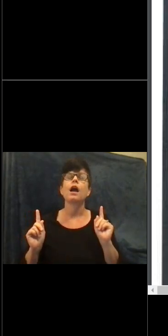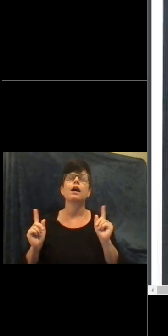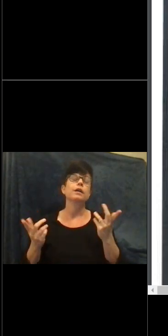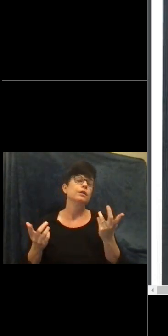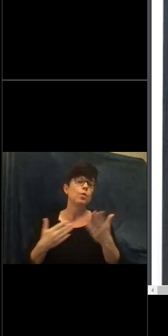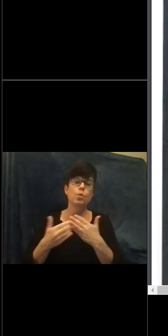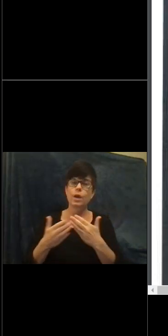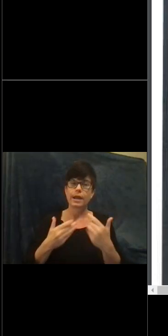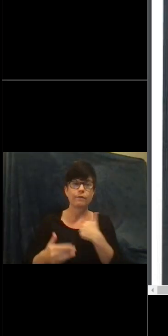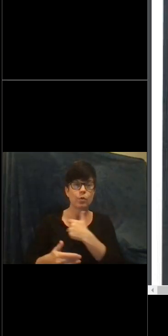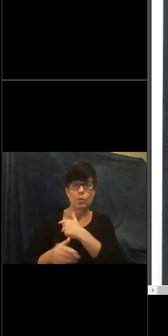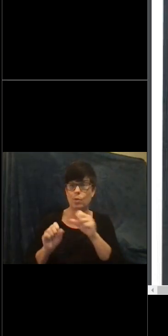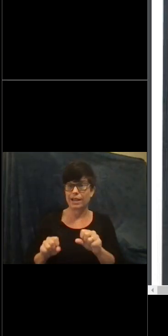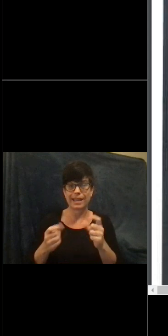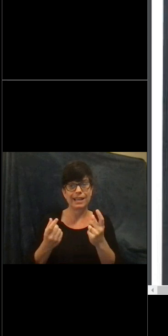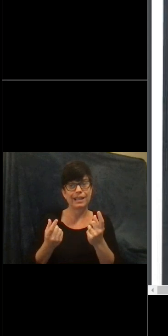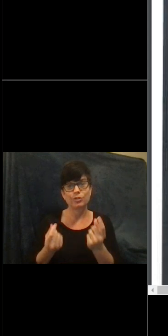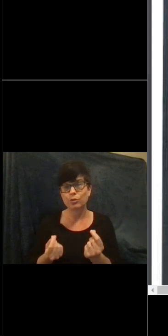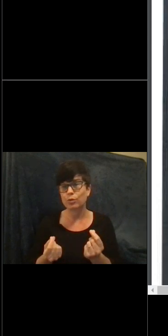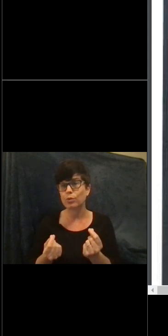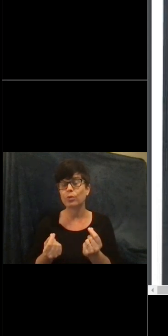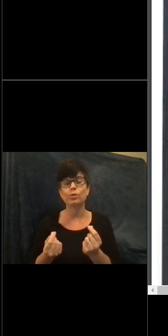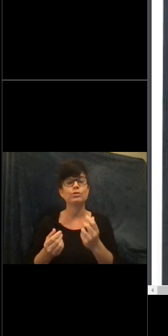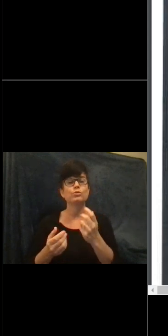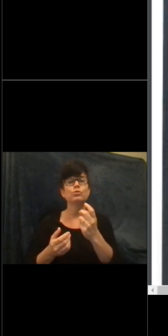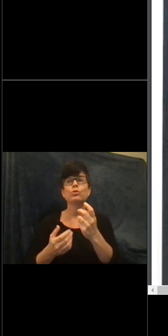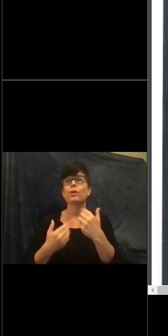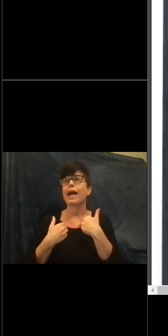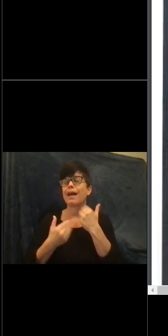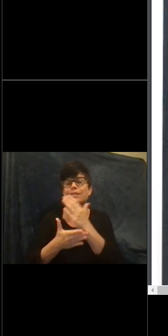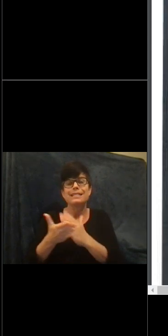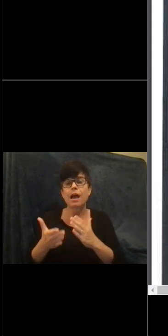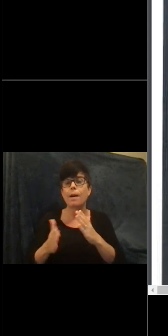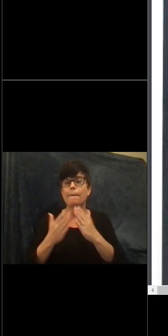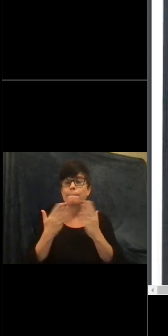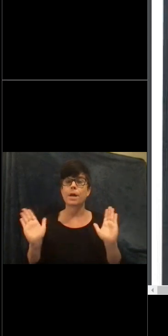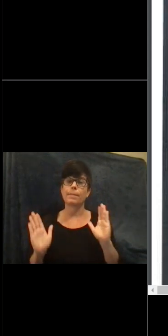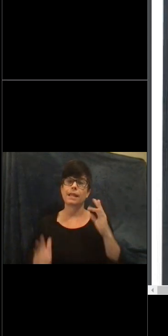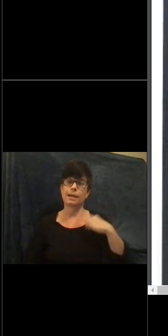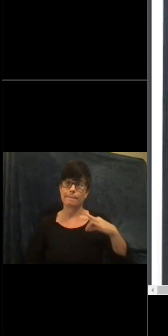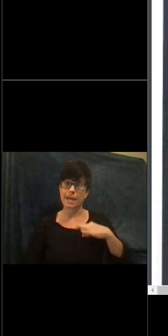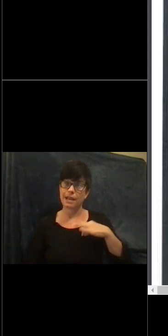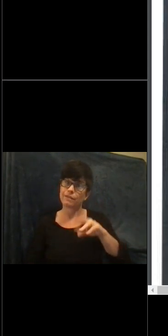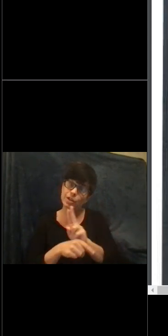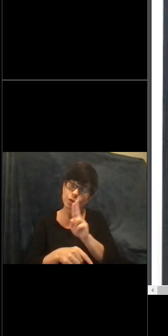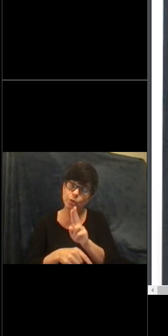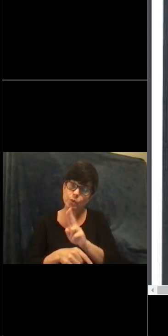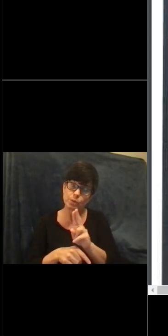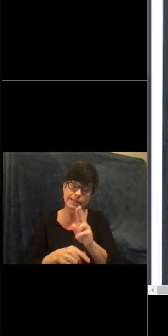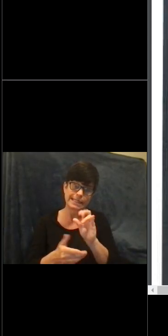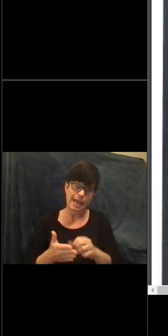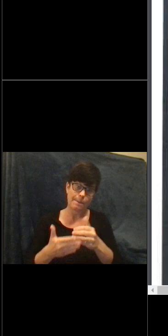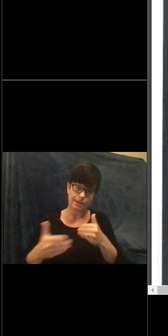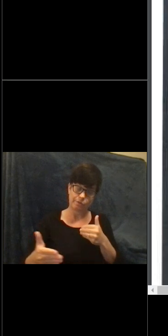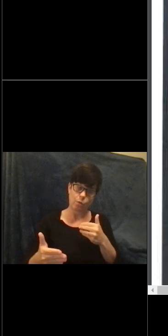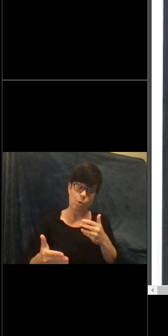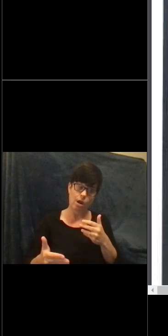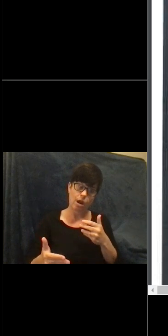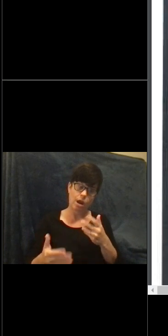can do to try to get some public benefit from this situation, and to use that, you know, for leverage, I think it's important